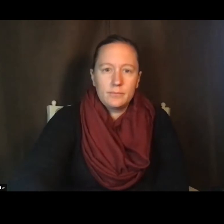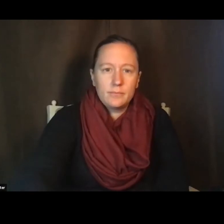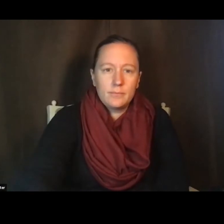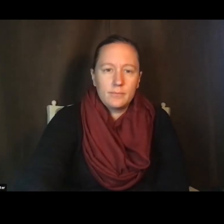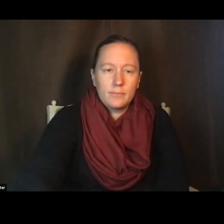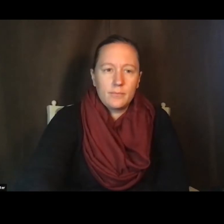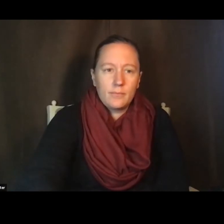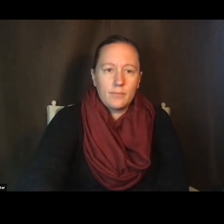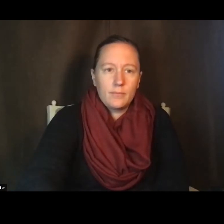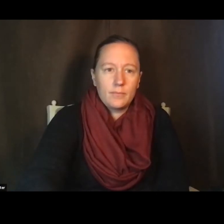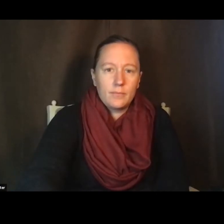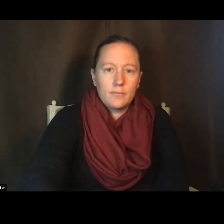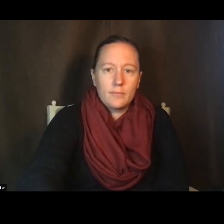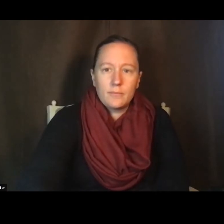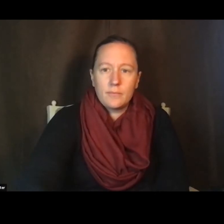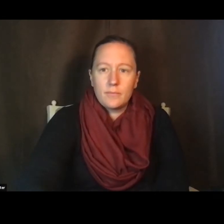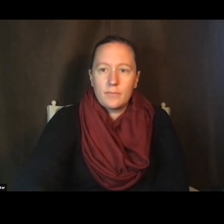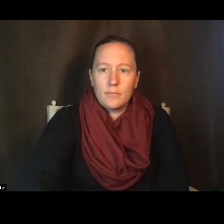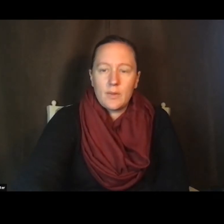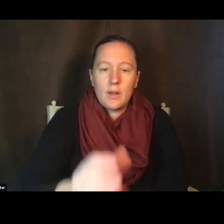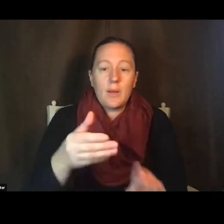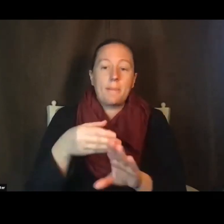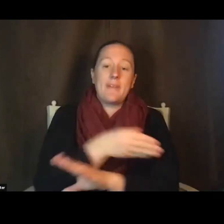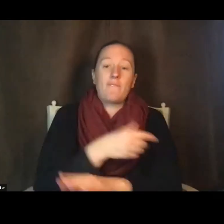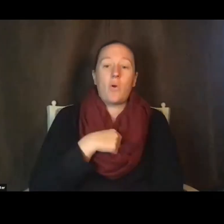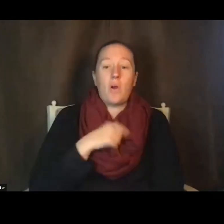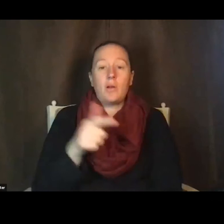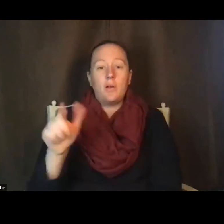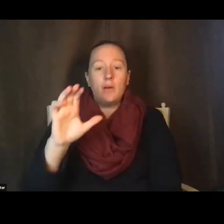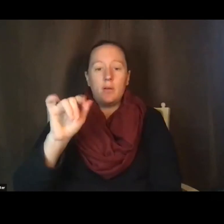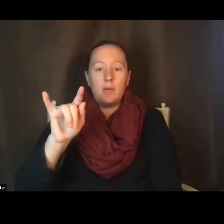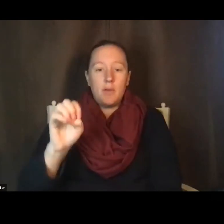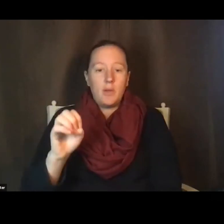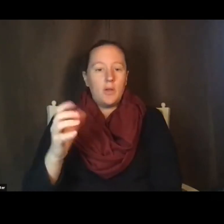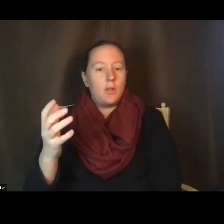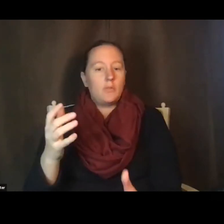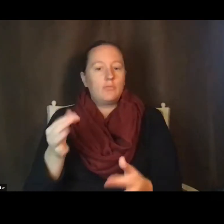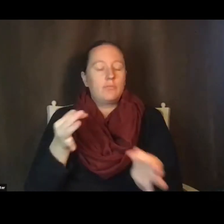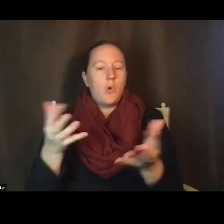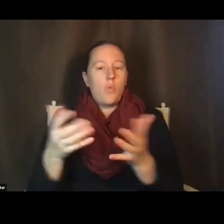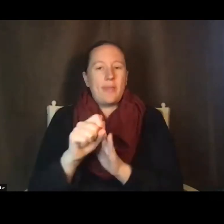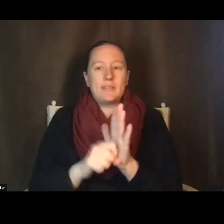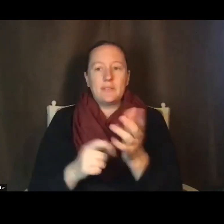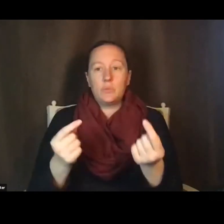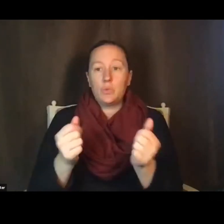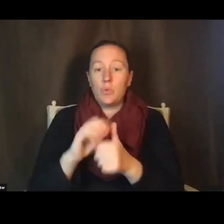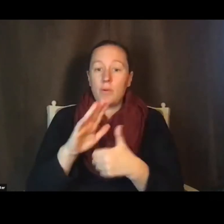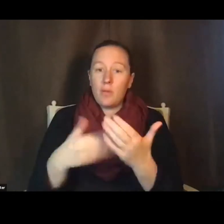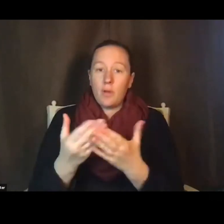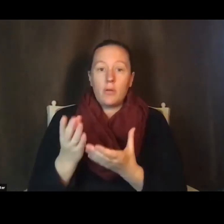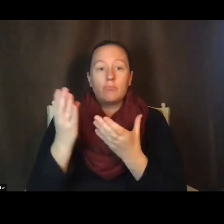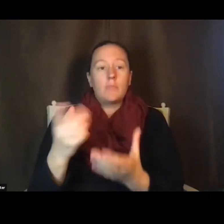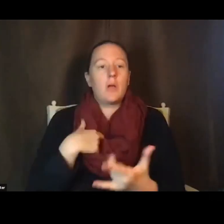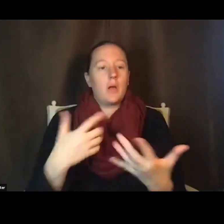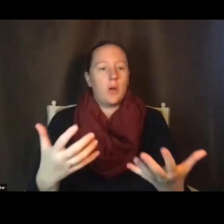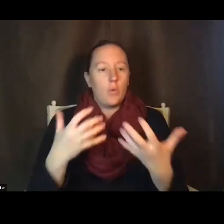So before I hand it off to Camille to talk about what the state will be doing with all of these recommendations, I wanted to